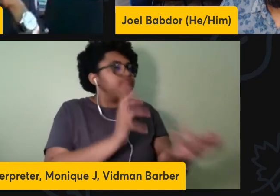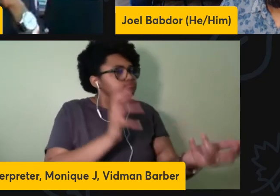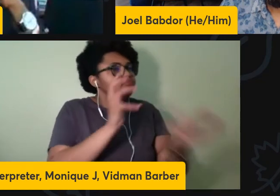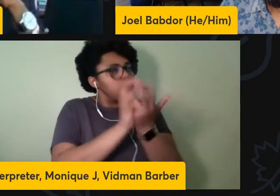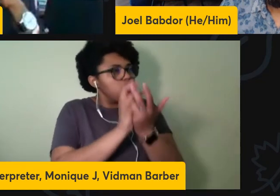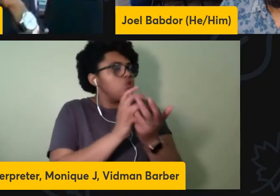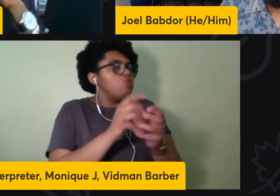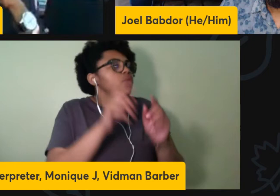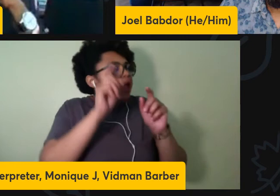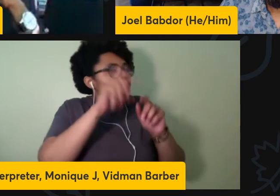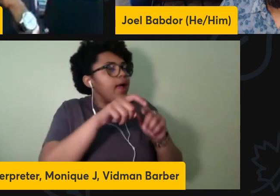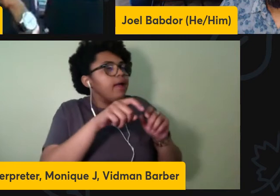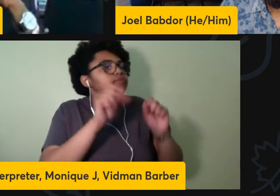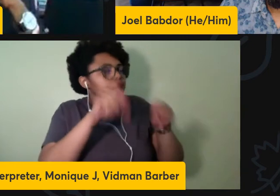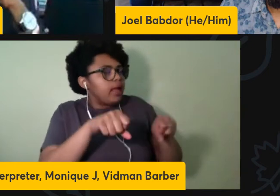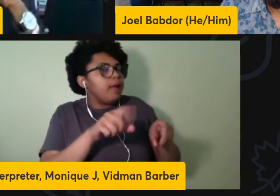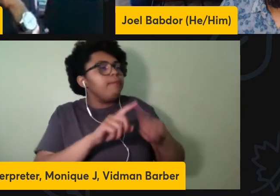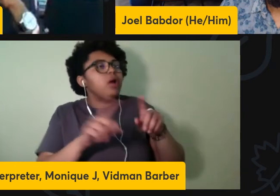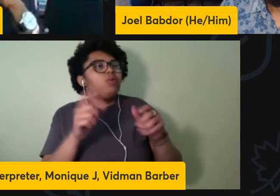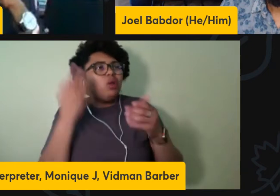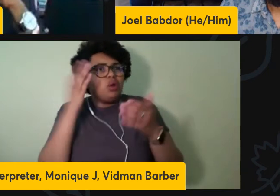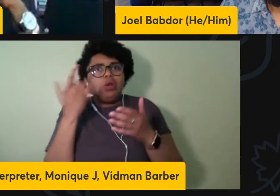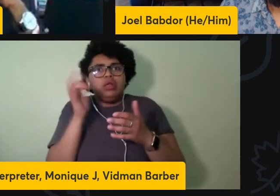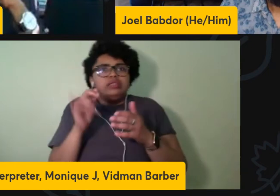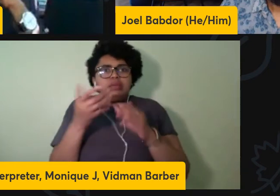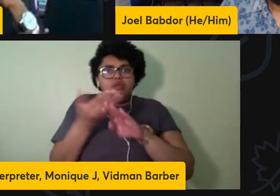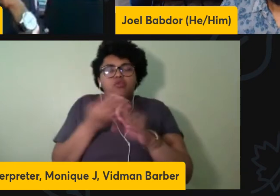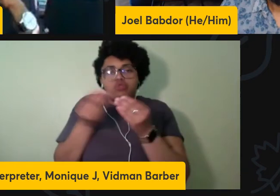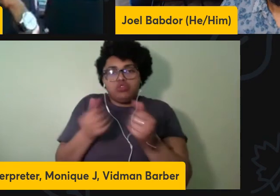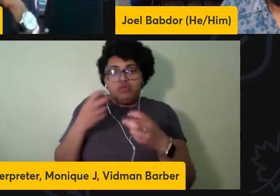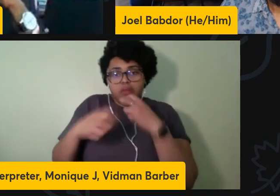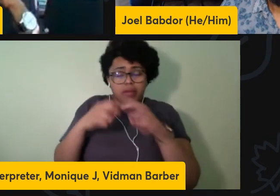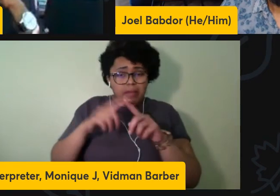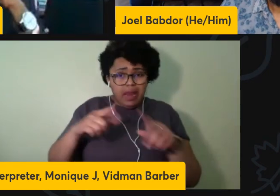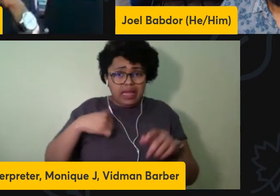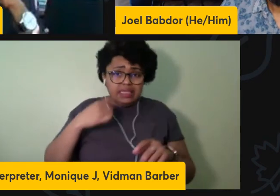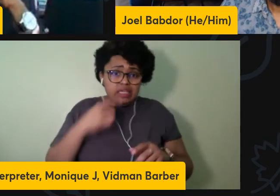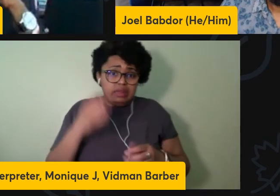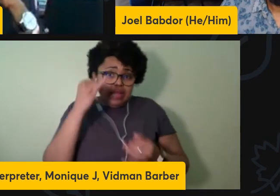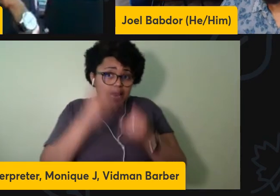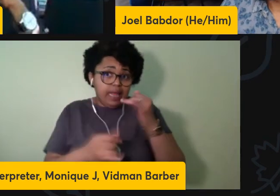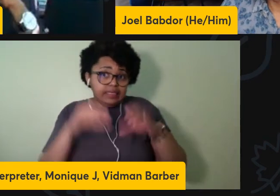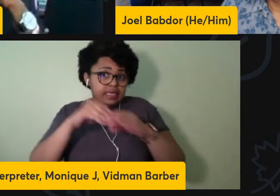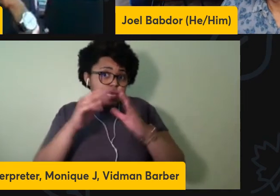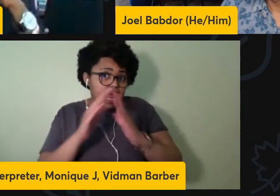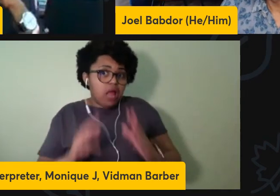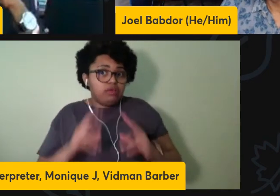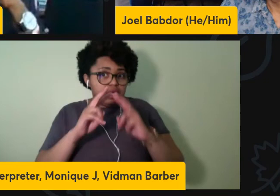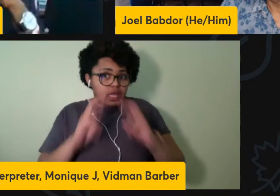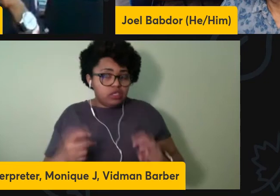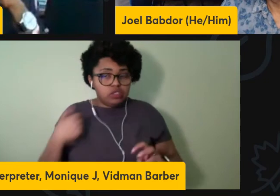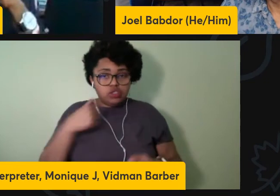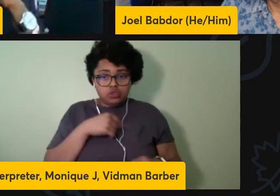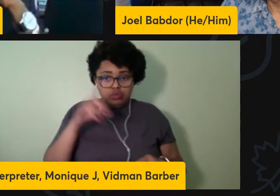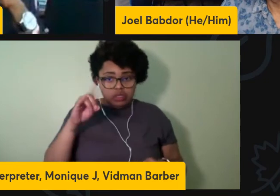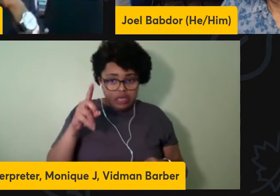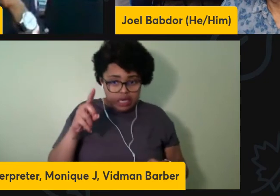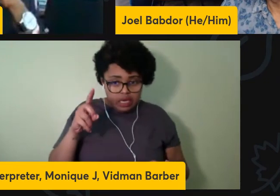problem. And I want to tell you that the last in-house analysis that we did, our vaccine construct